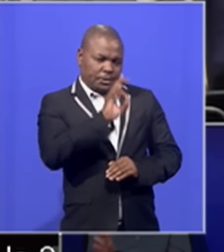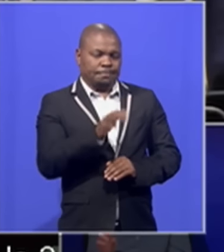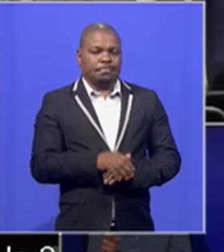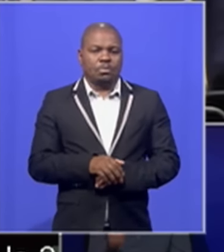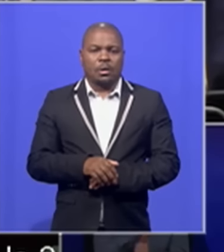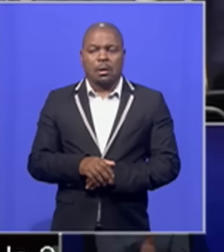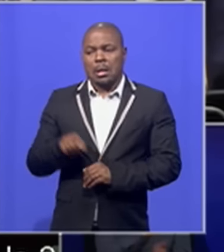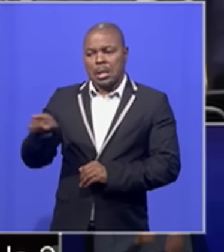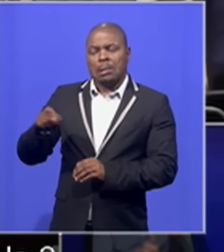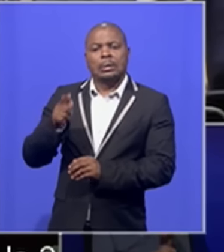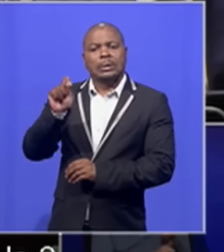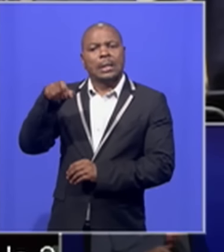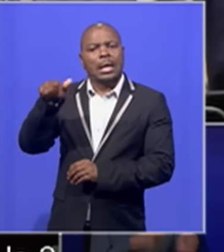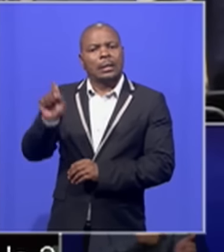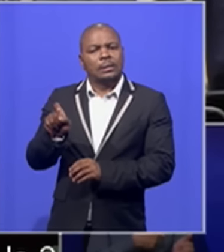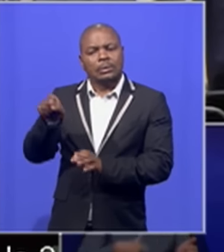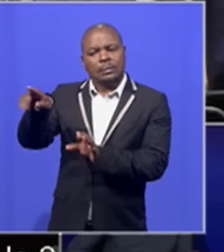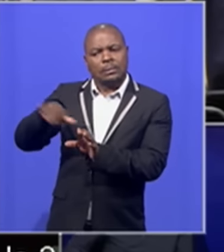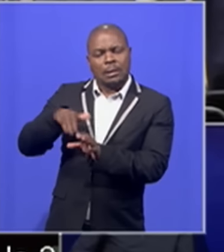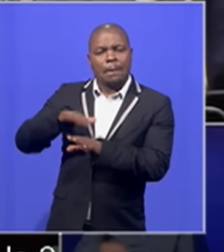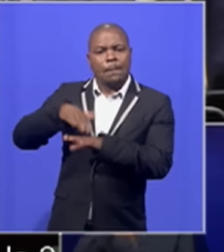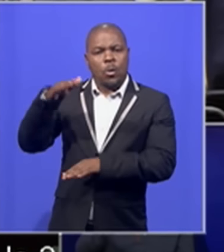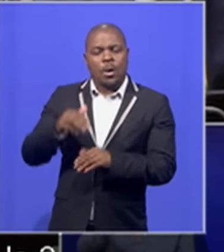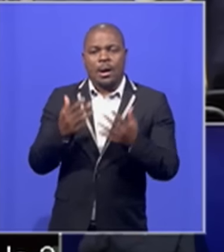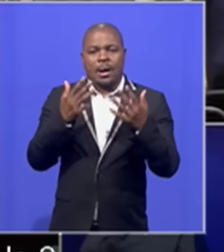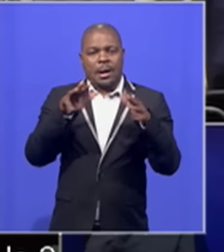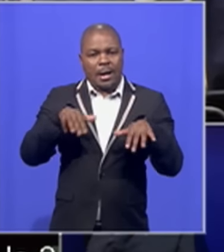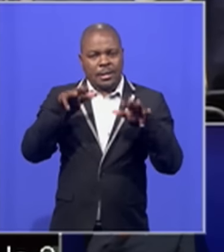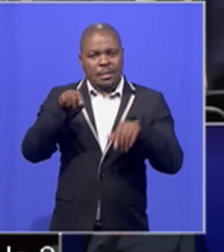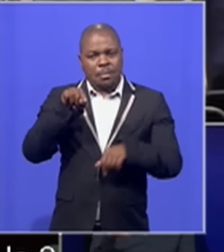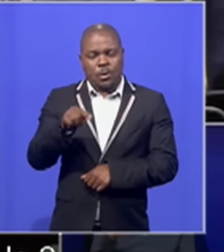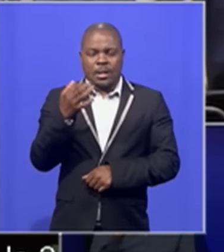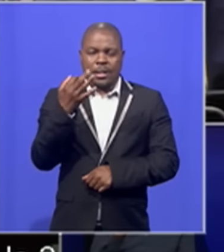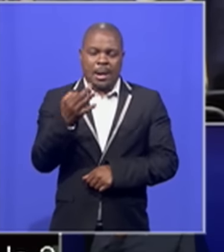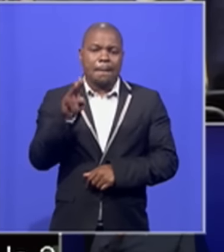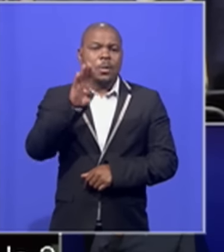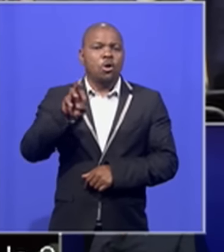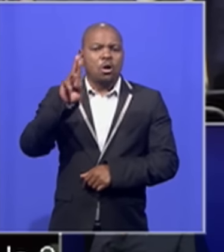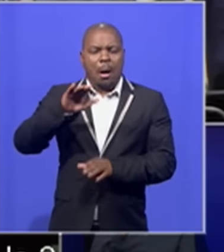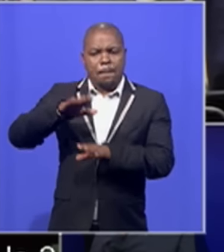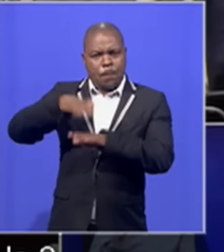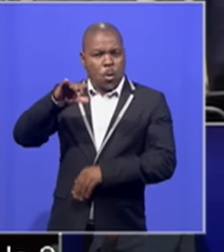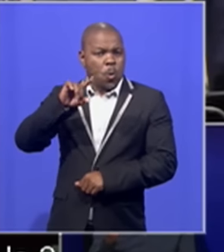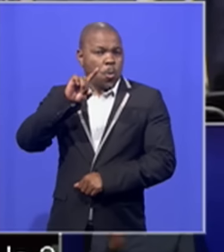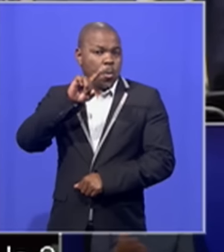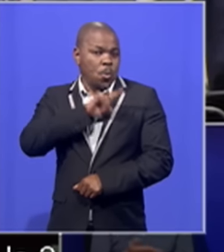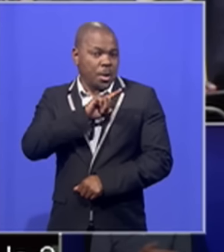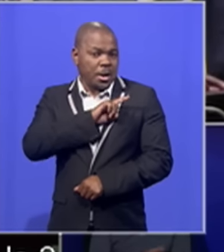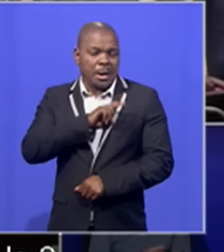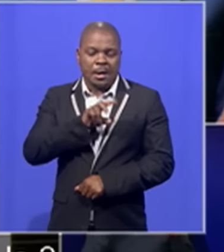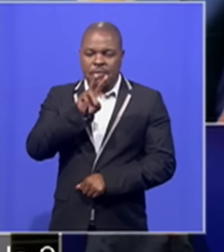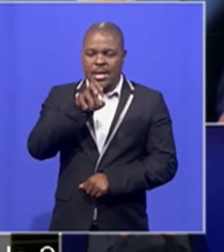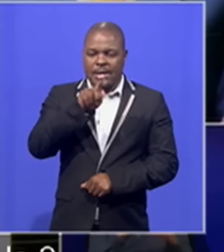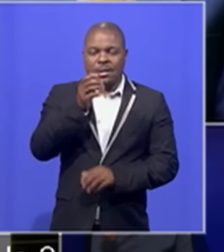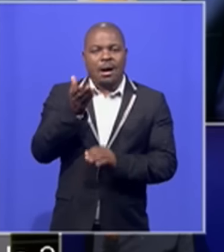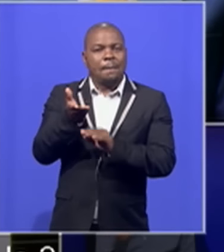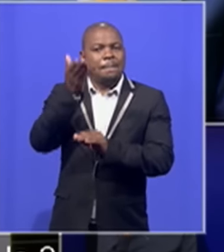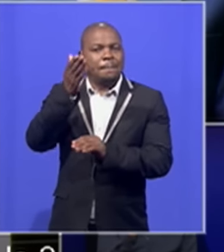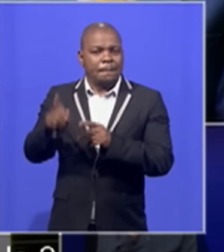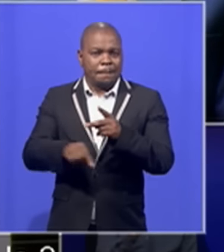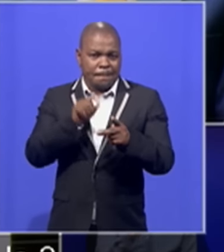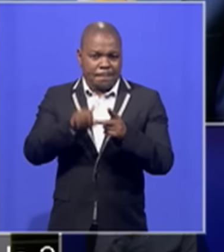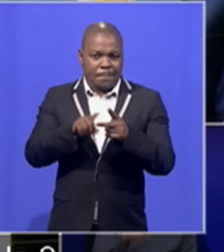la lekgetho le ile kwa godimo go nna diranta di le 19.3 billion ka ntlha ya seelo se se kwa godimo sa VAT le makgetho